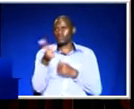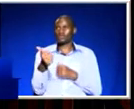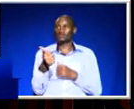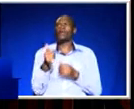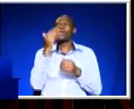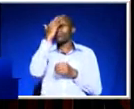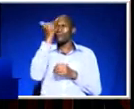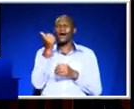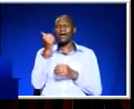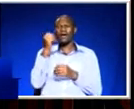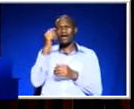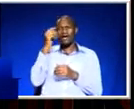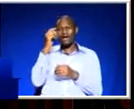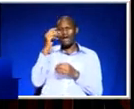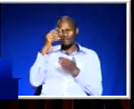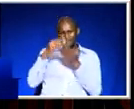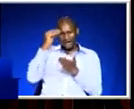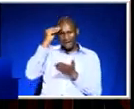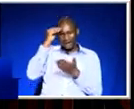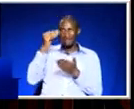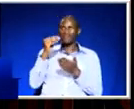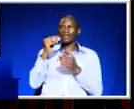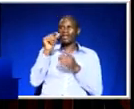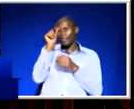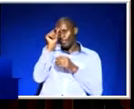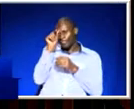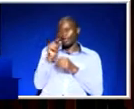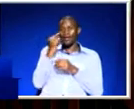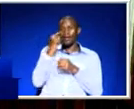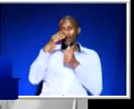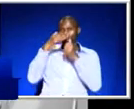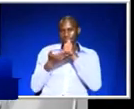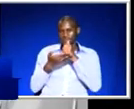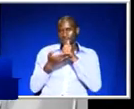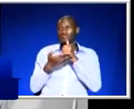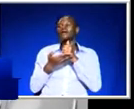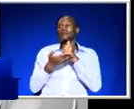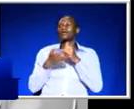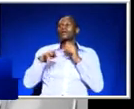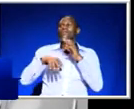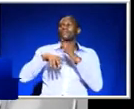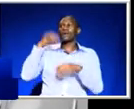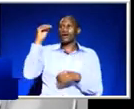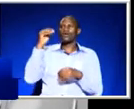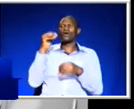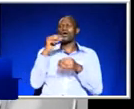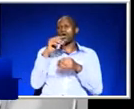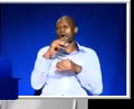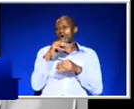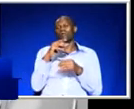Why study thin lenses? That's the question we should be asking. Lenses are usually found in